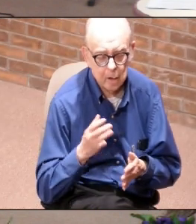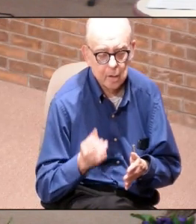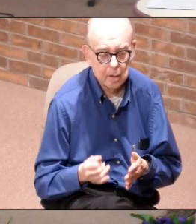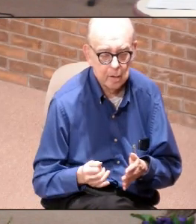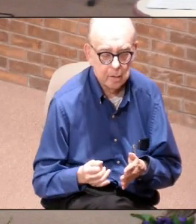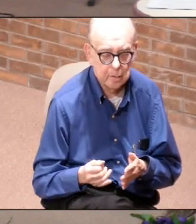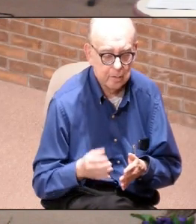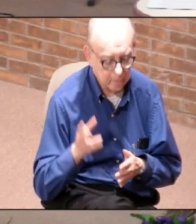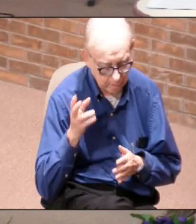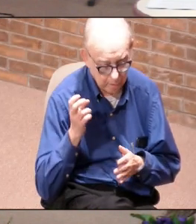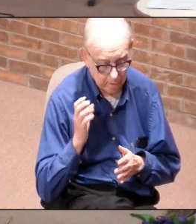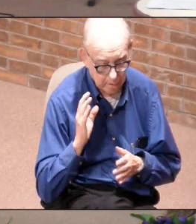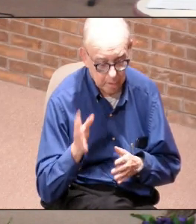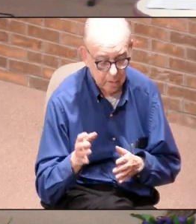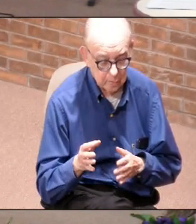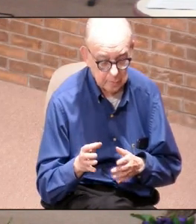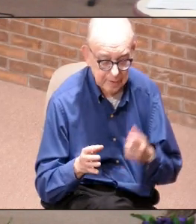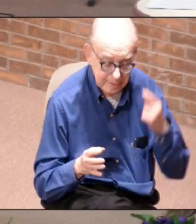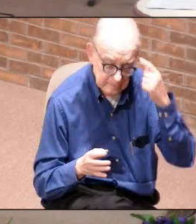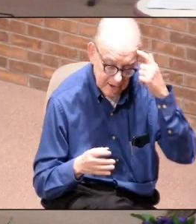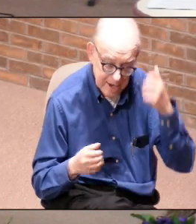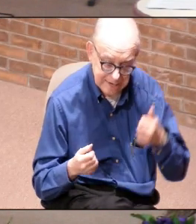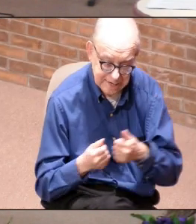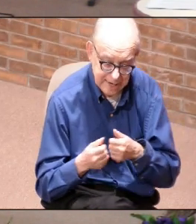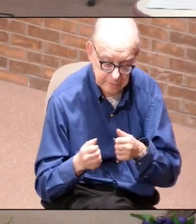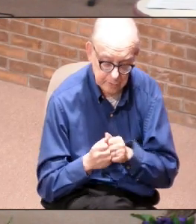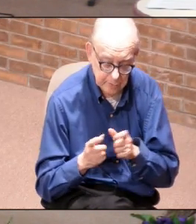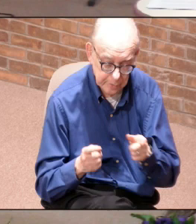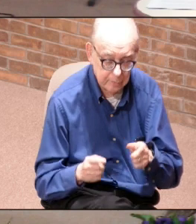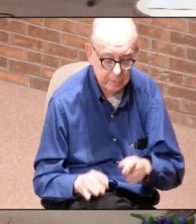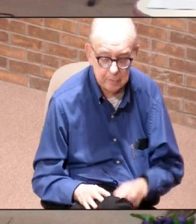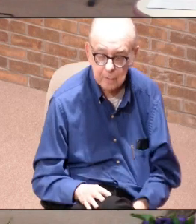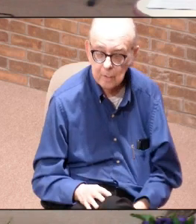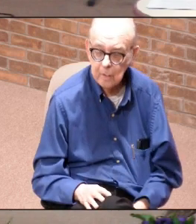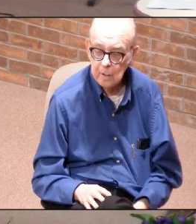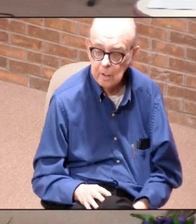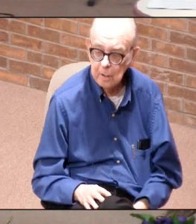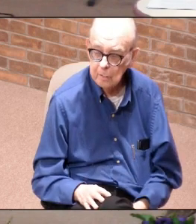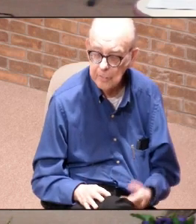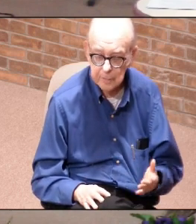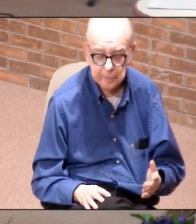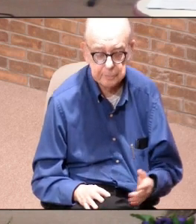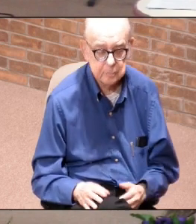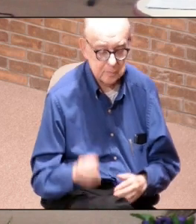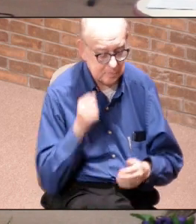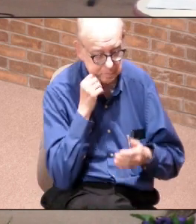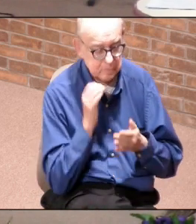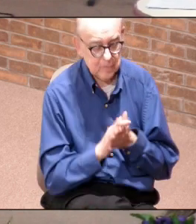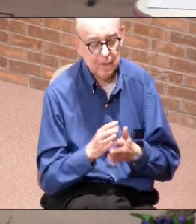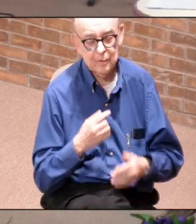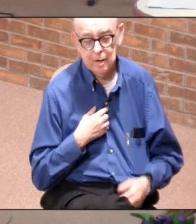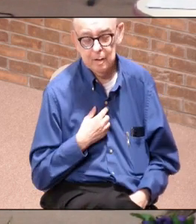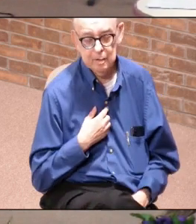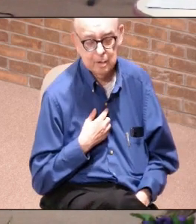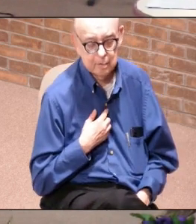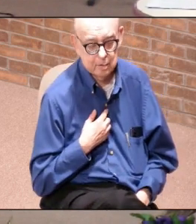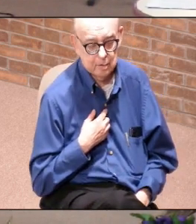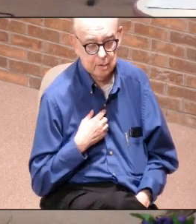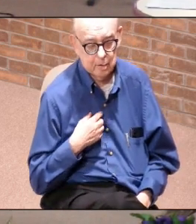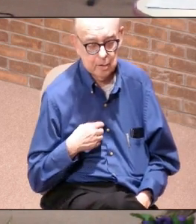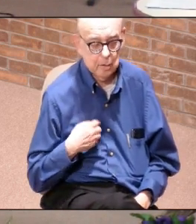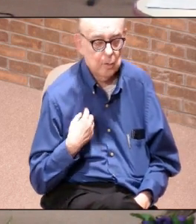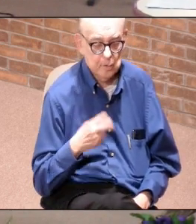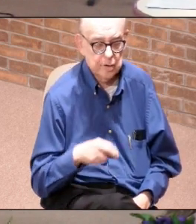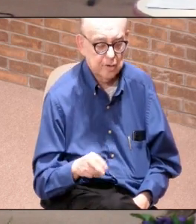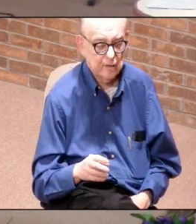Because Satan is going to play mind games. Okay? My wife and I, we travel a